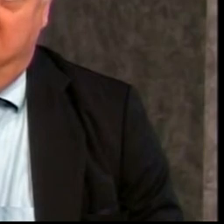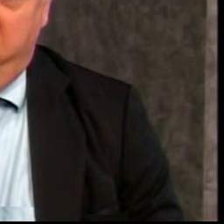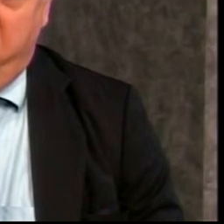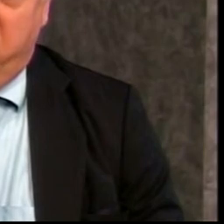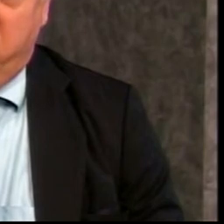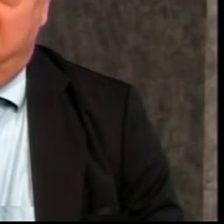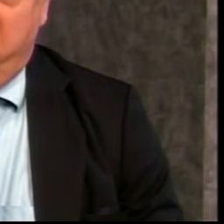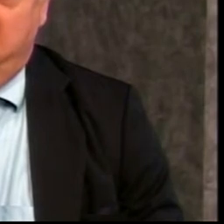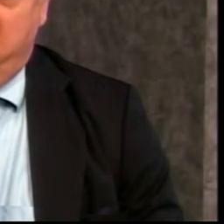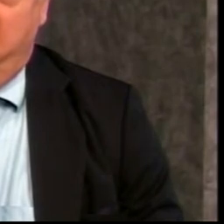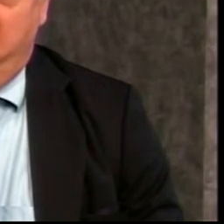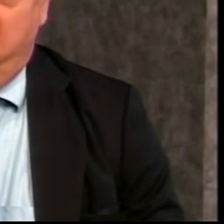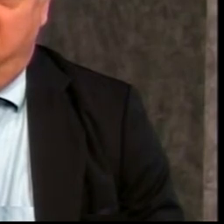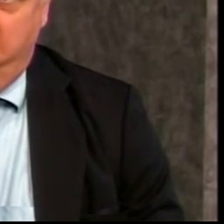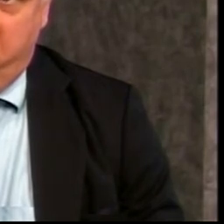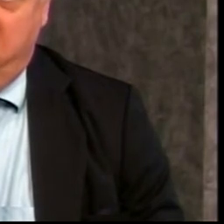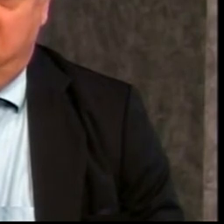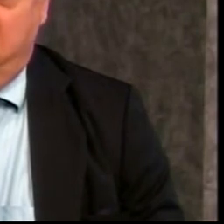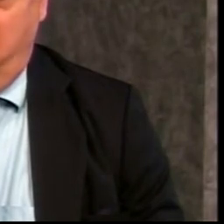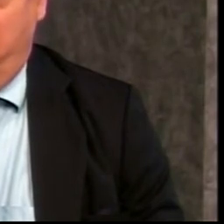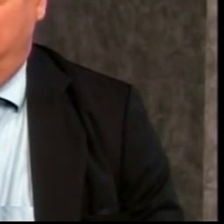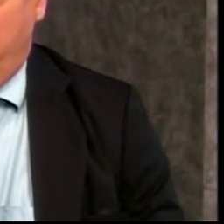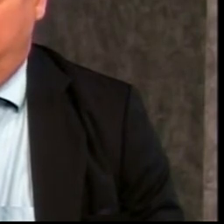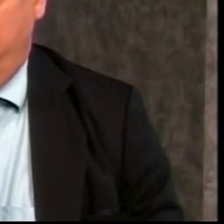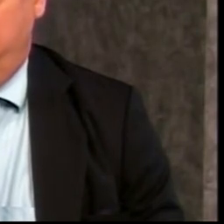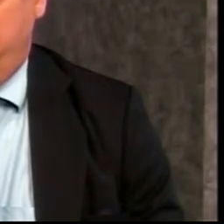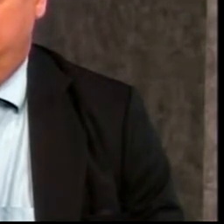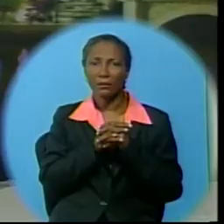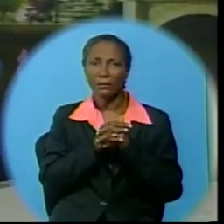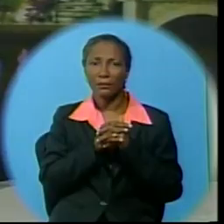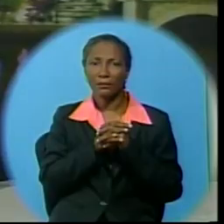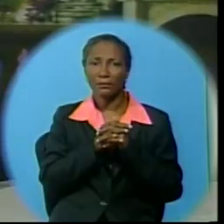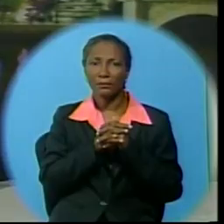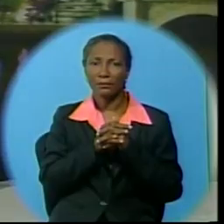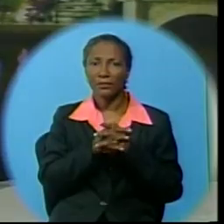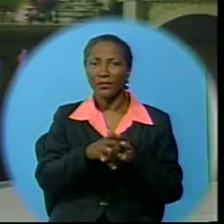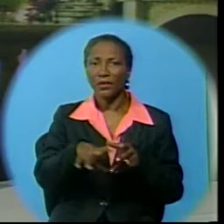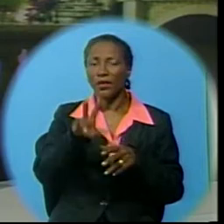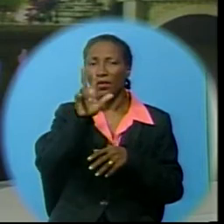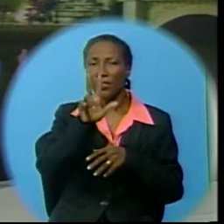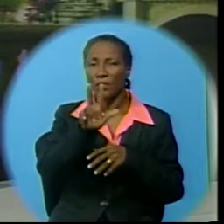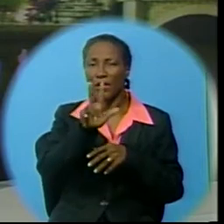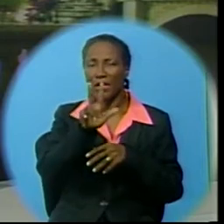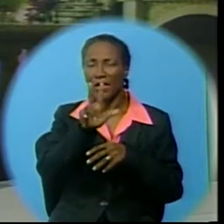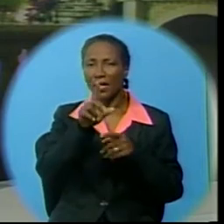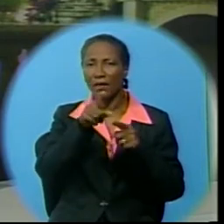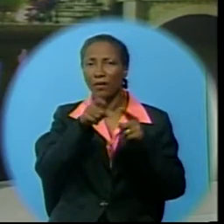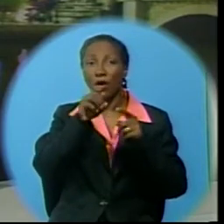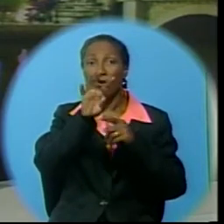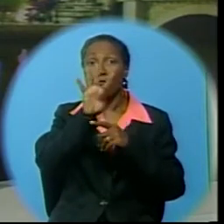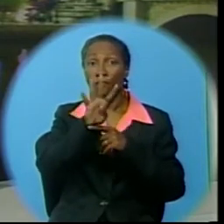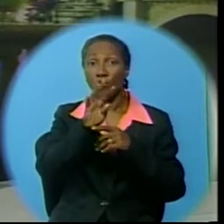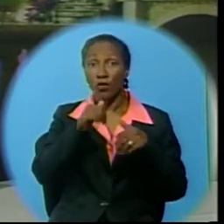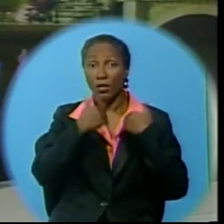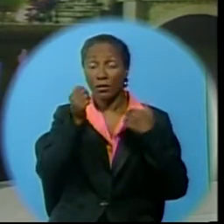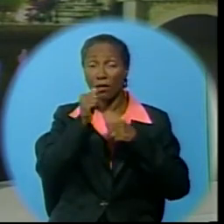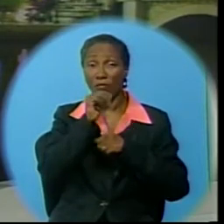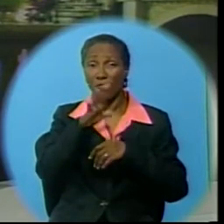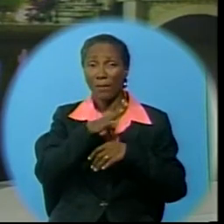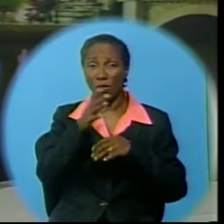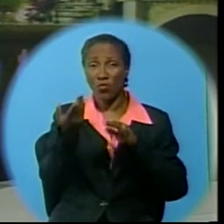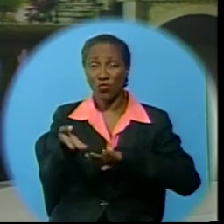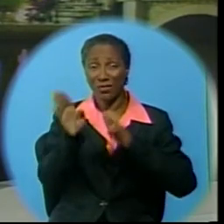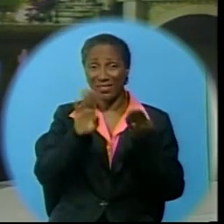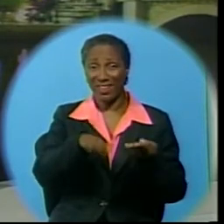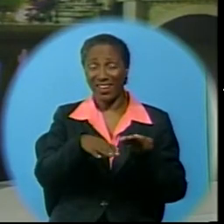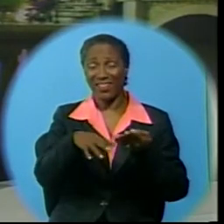in the Caribbean so that this can be developed on a local level. 3 of the 4 young women who died in the horrific car